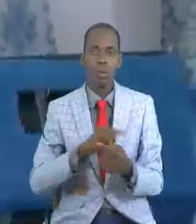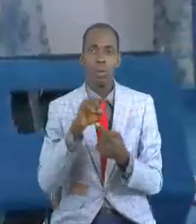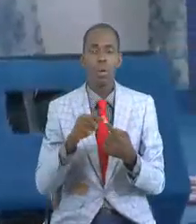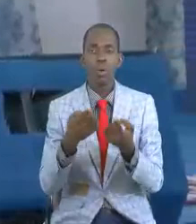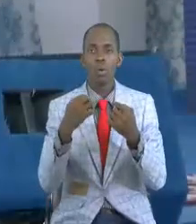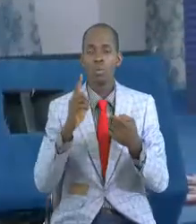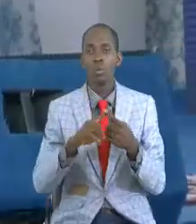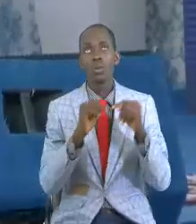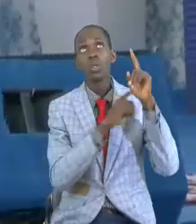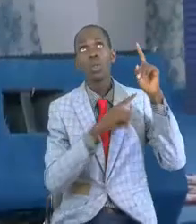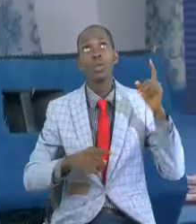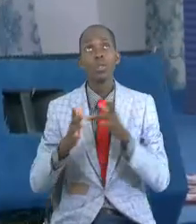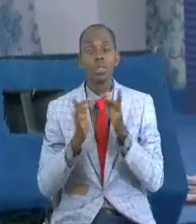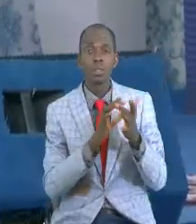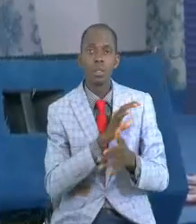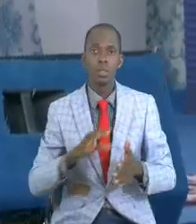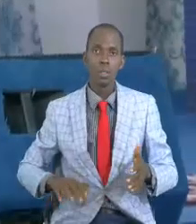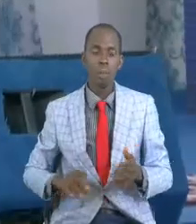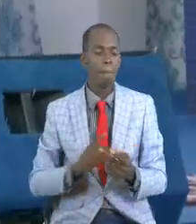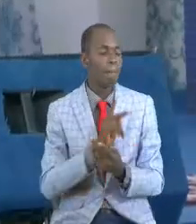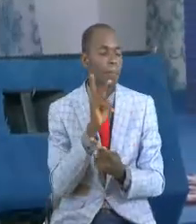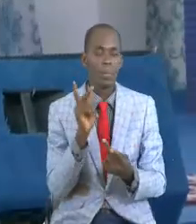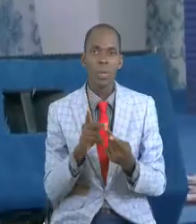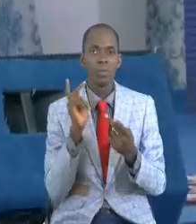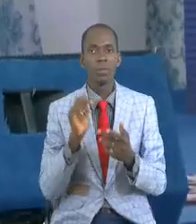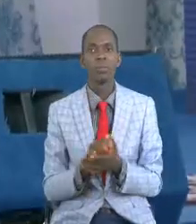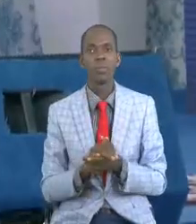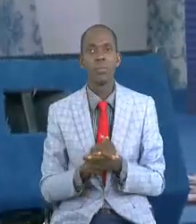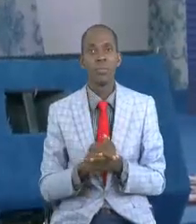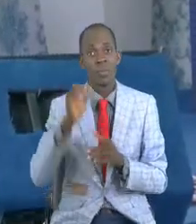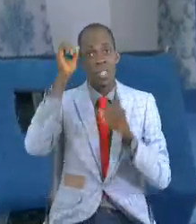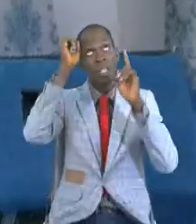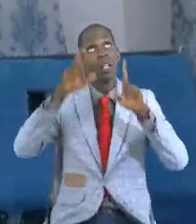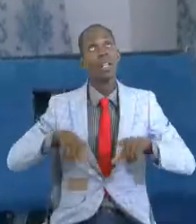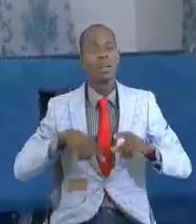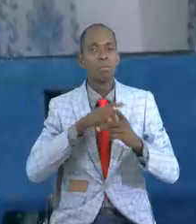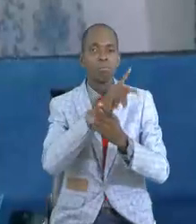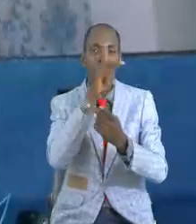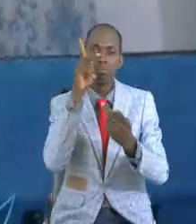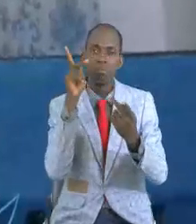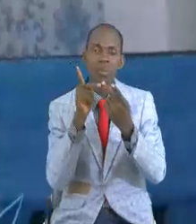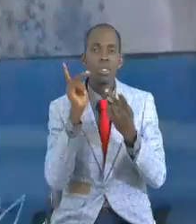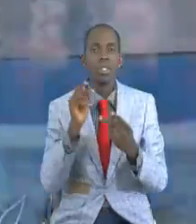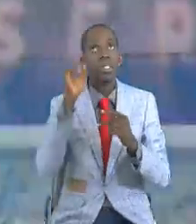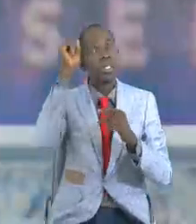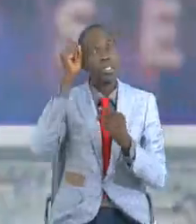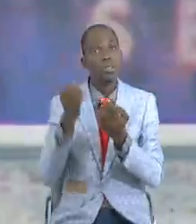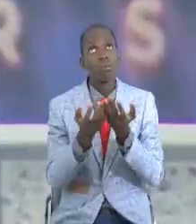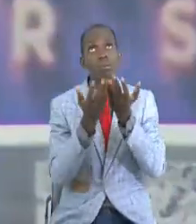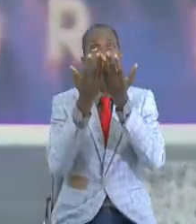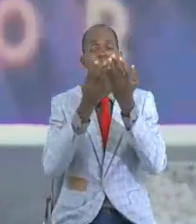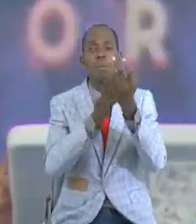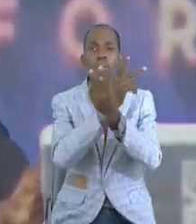Jesus Christ, perfect. His life, perfect. His sacrifice, perfect.